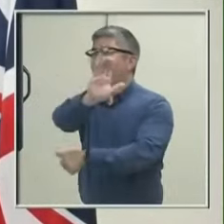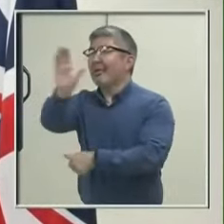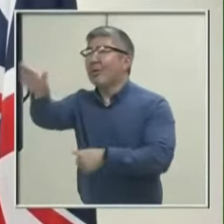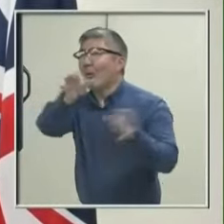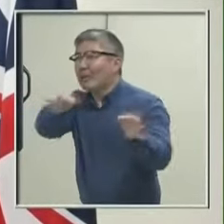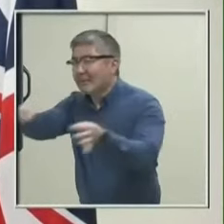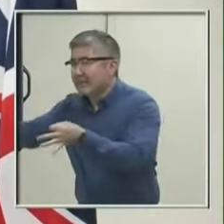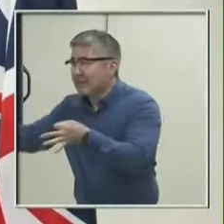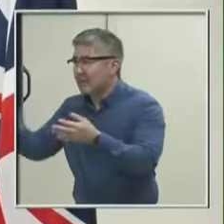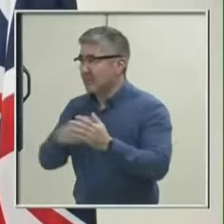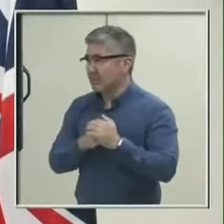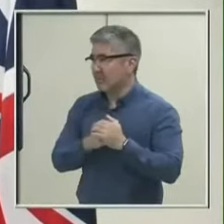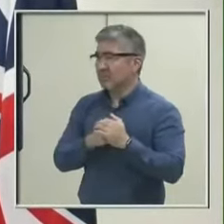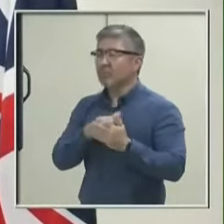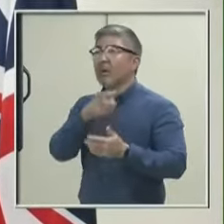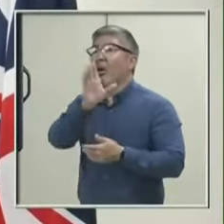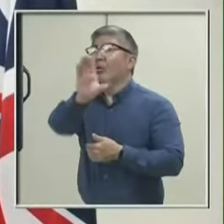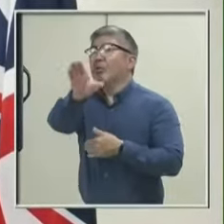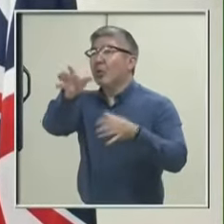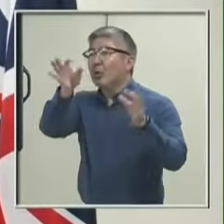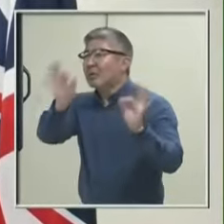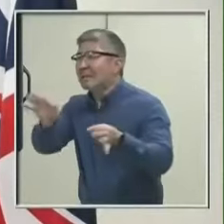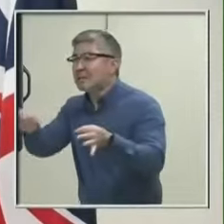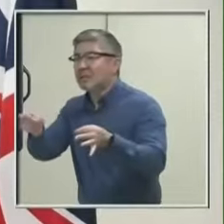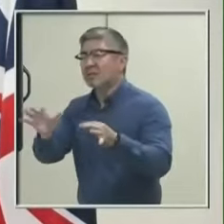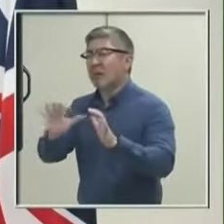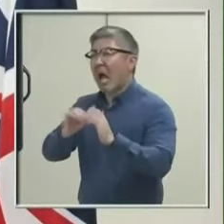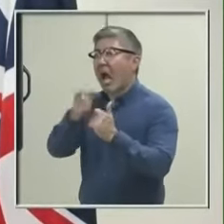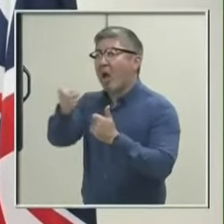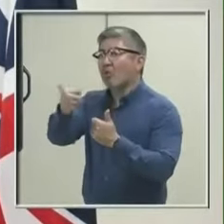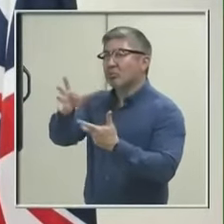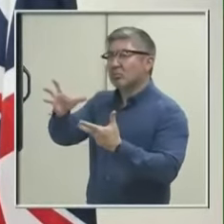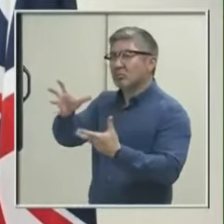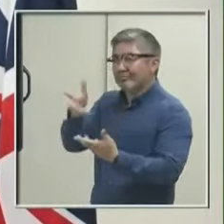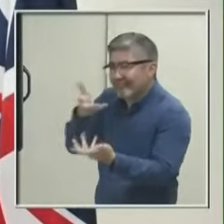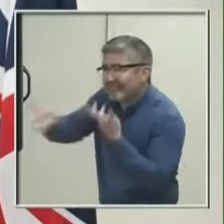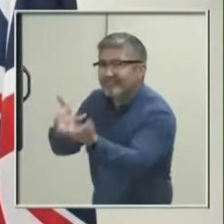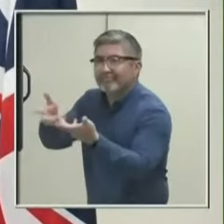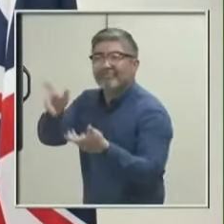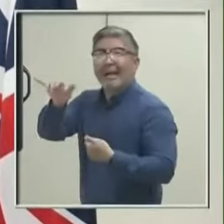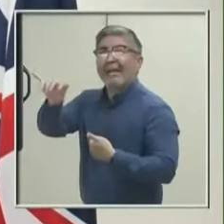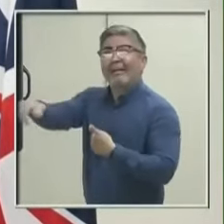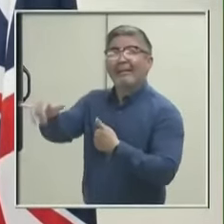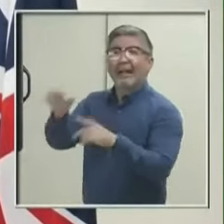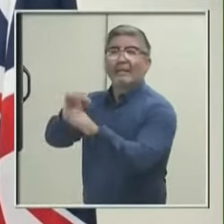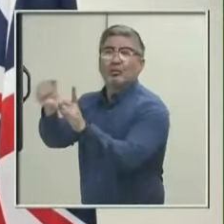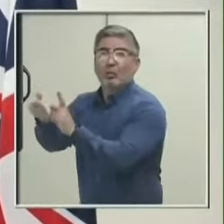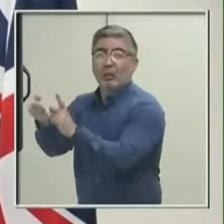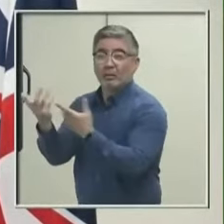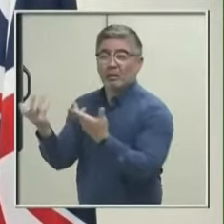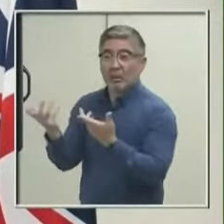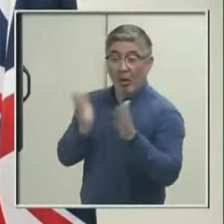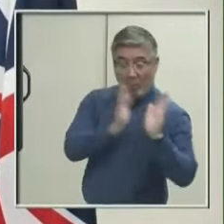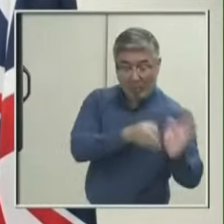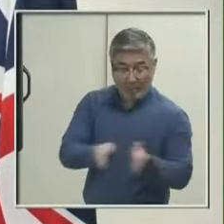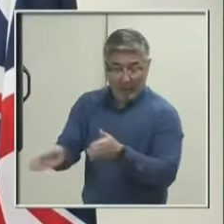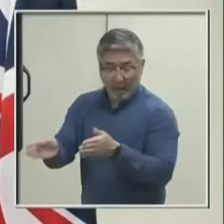to how they engaged in the incident, both from a preparedness perspective and a response